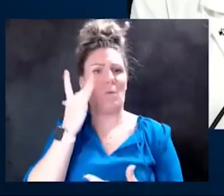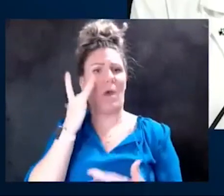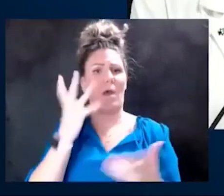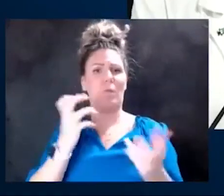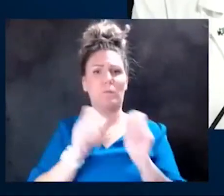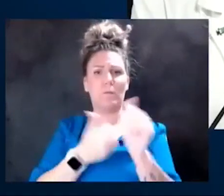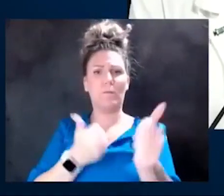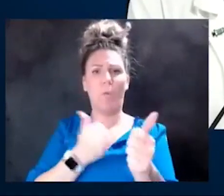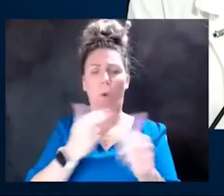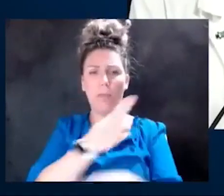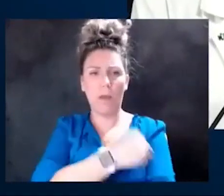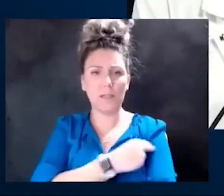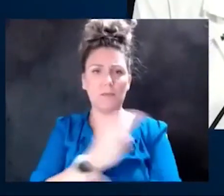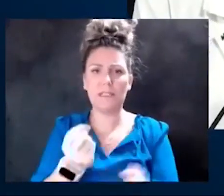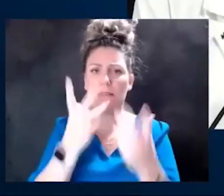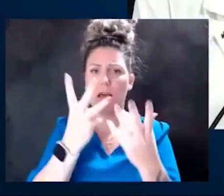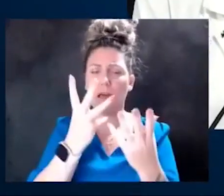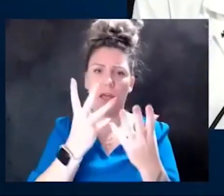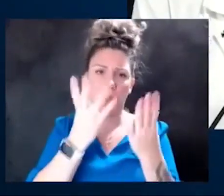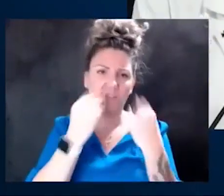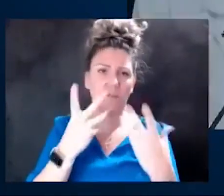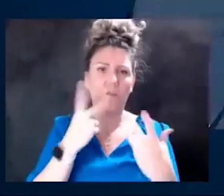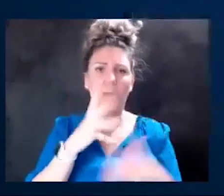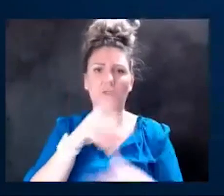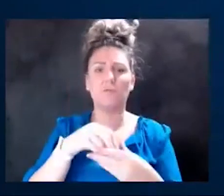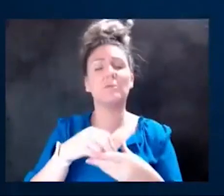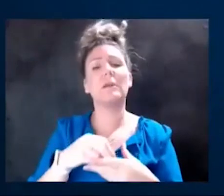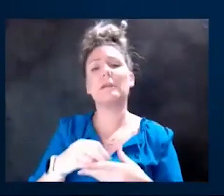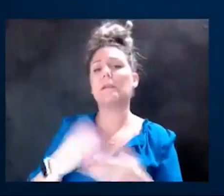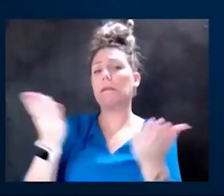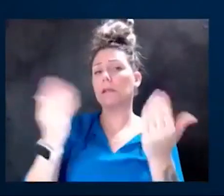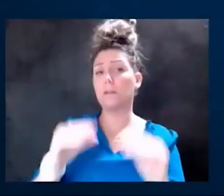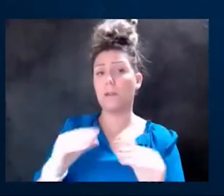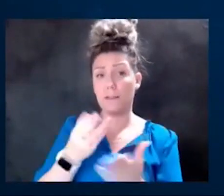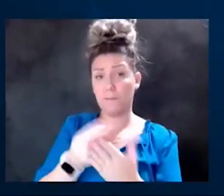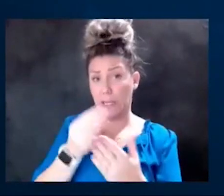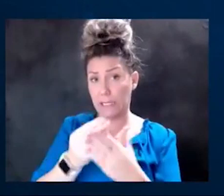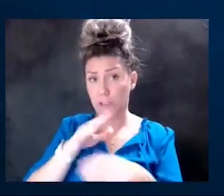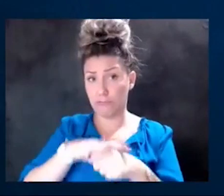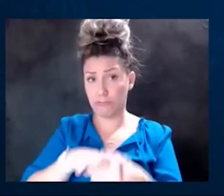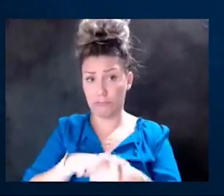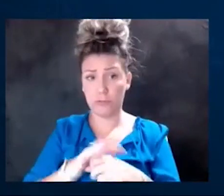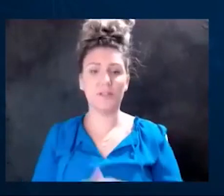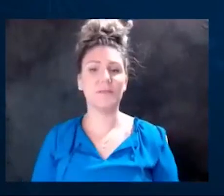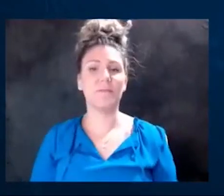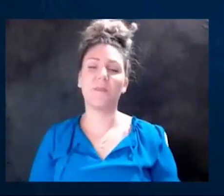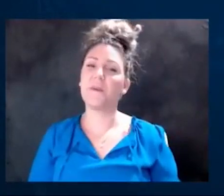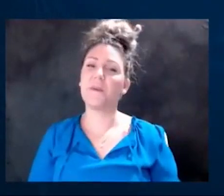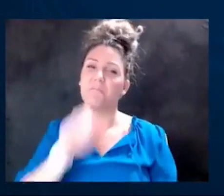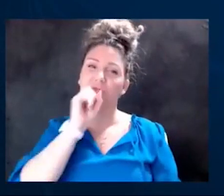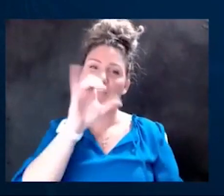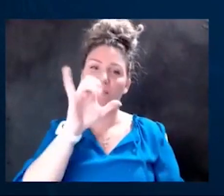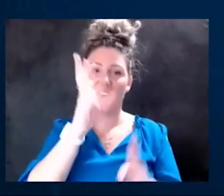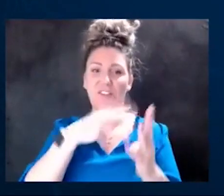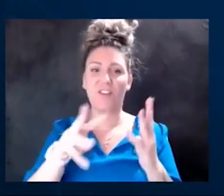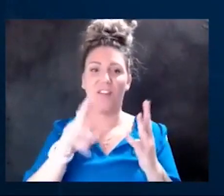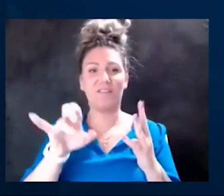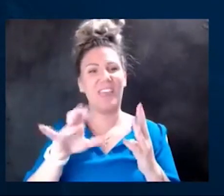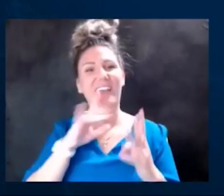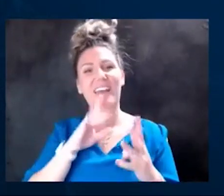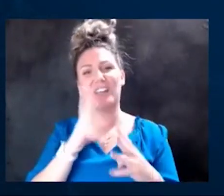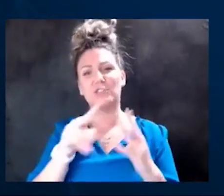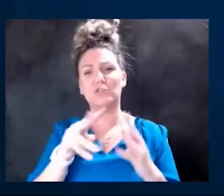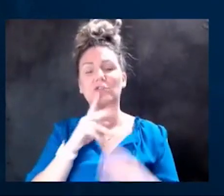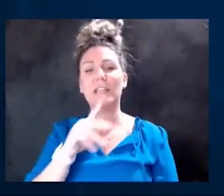in that one. So talk to us about this one, about financial stress. Oh, I love this graph so much. So this chart type is a